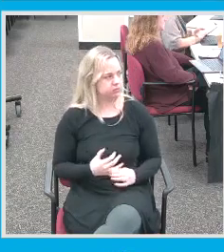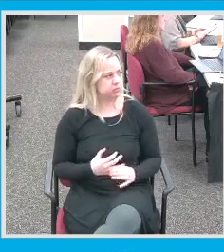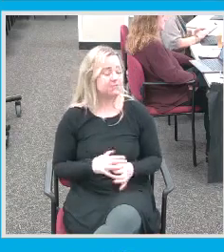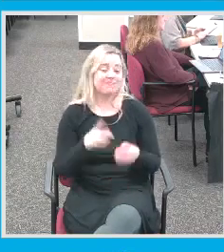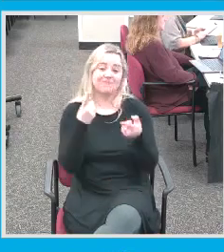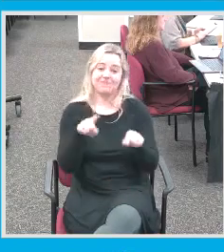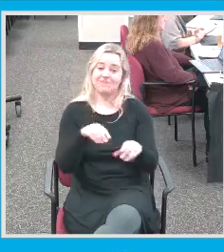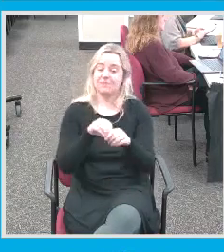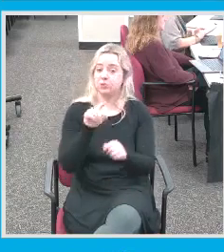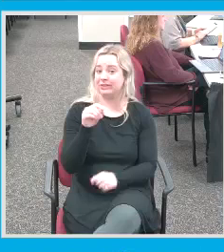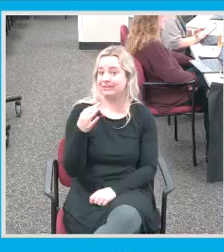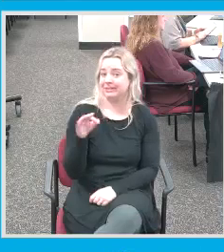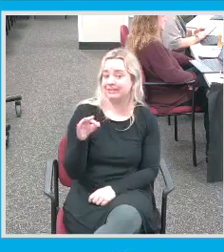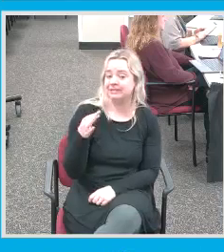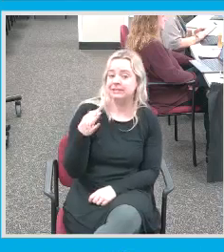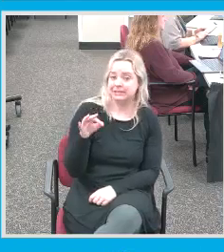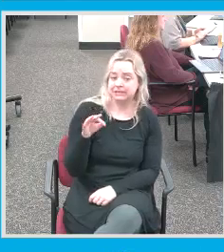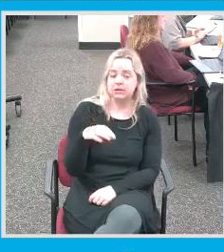2019,